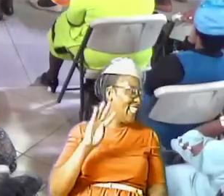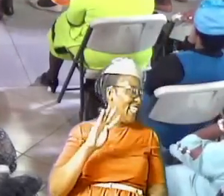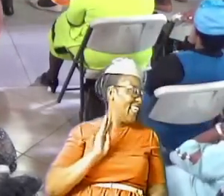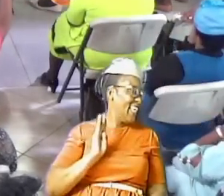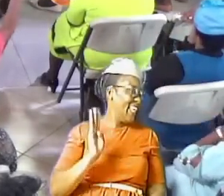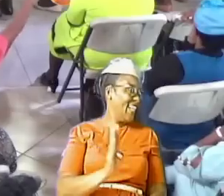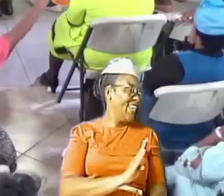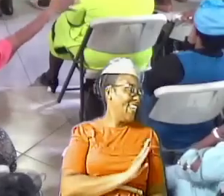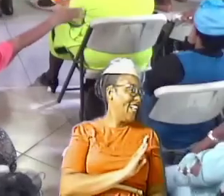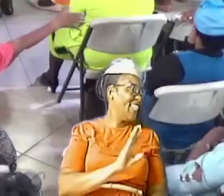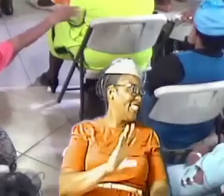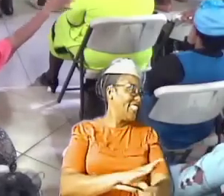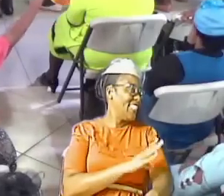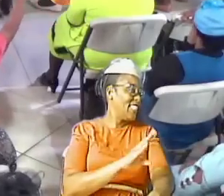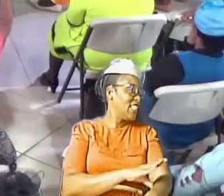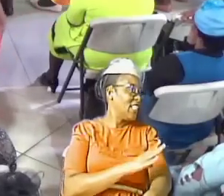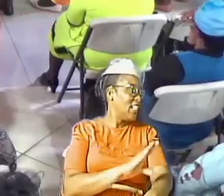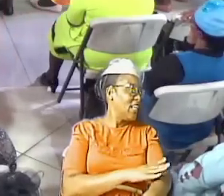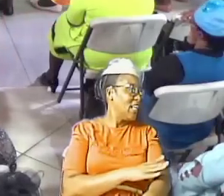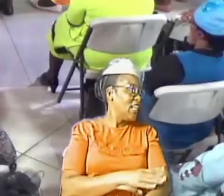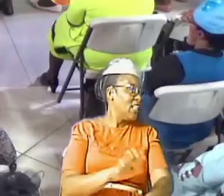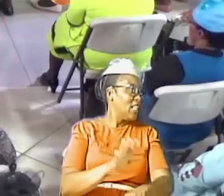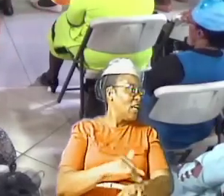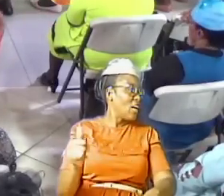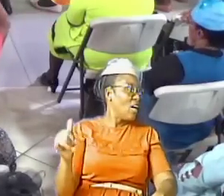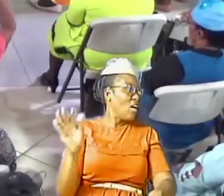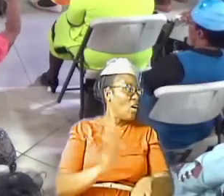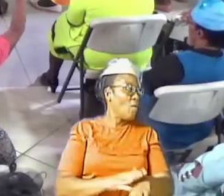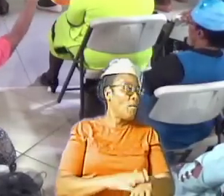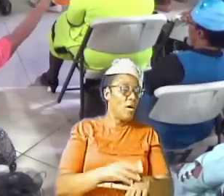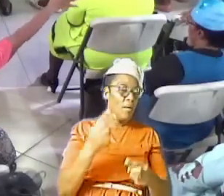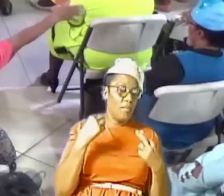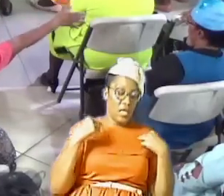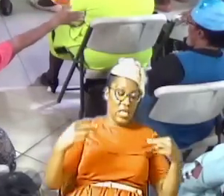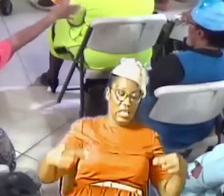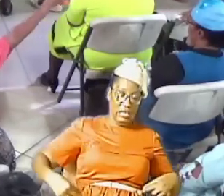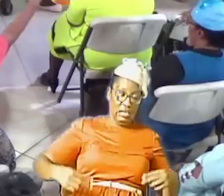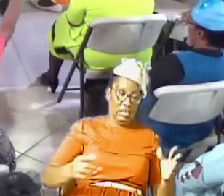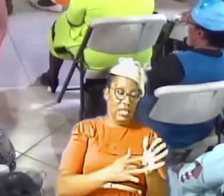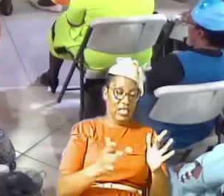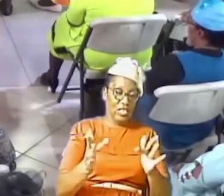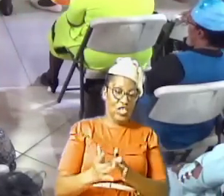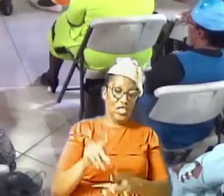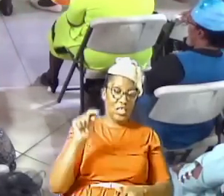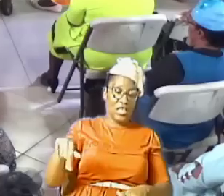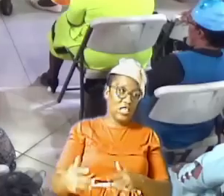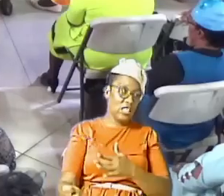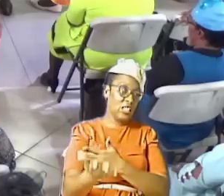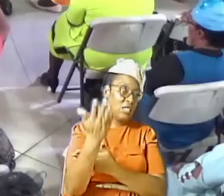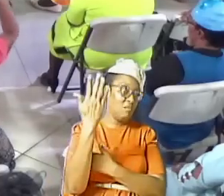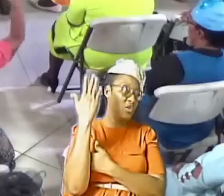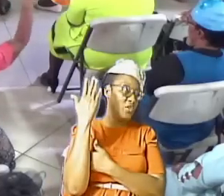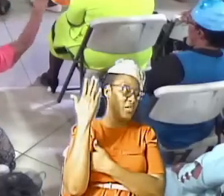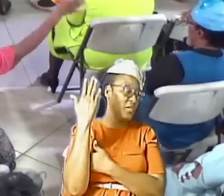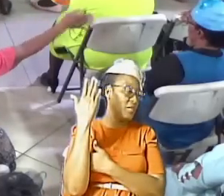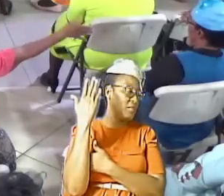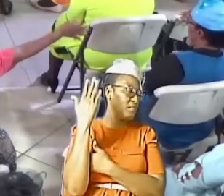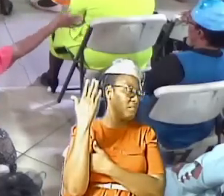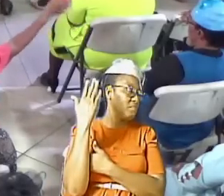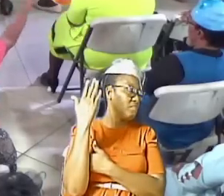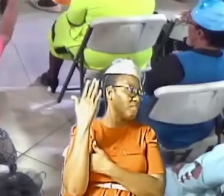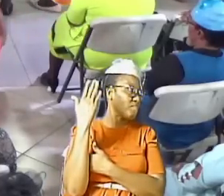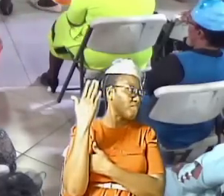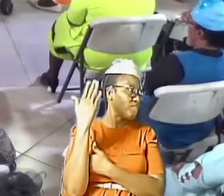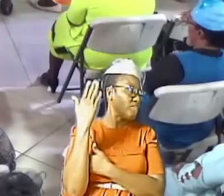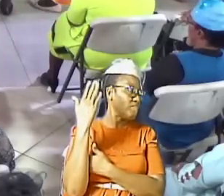Oh, hallelujah. And we are going to call on the healing Jesus this morning. Hallelujah. Come